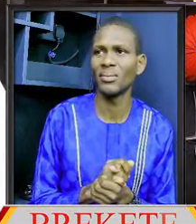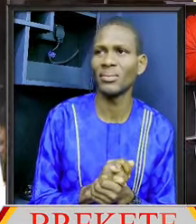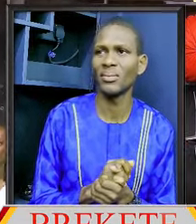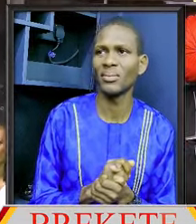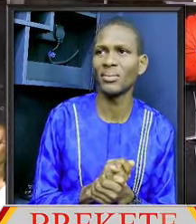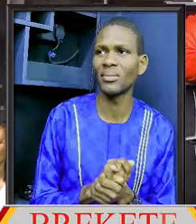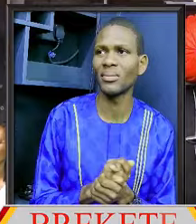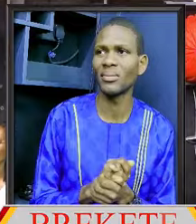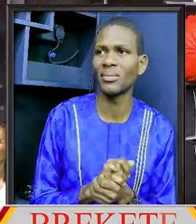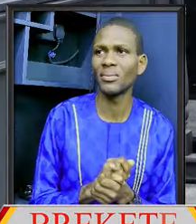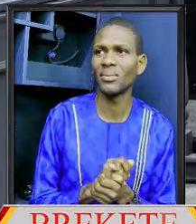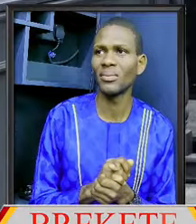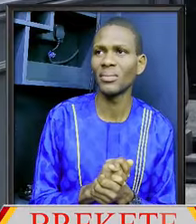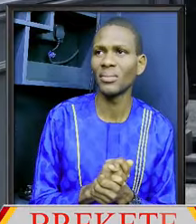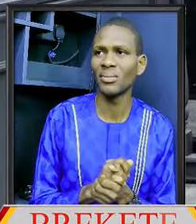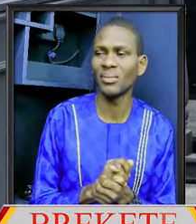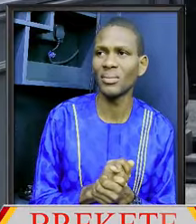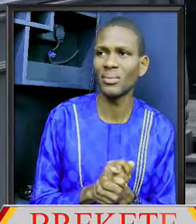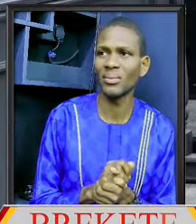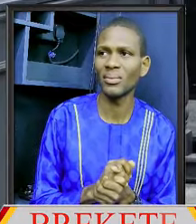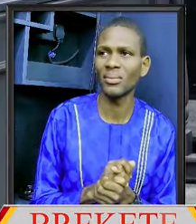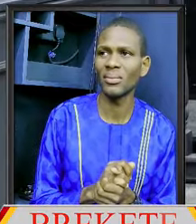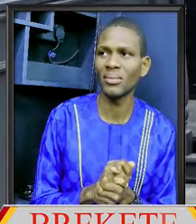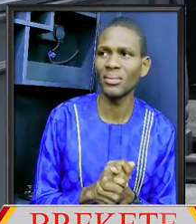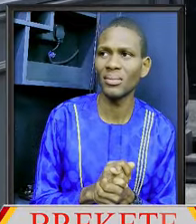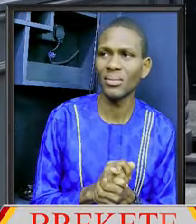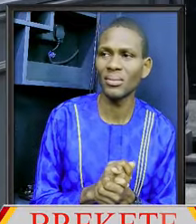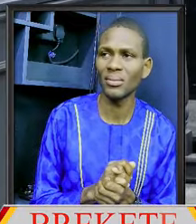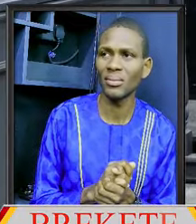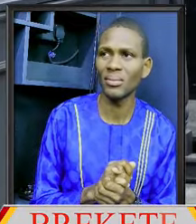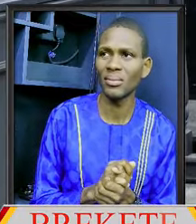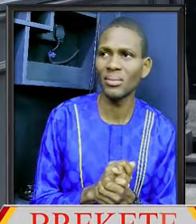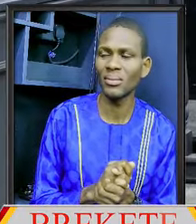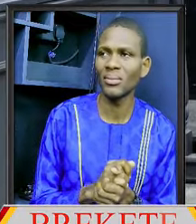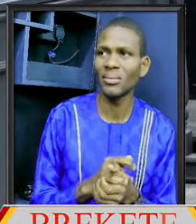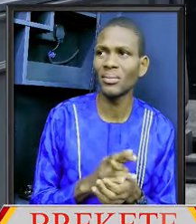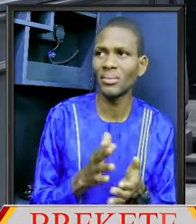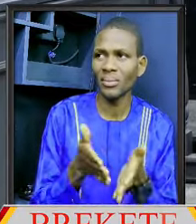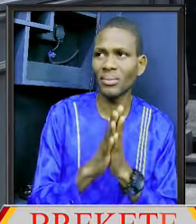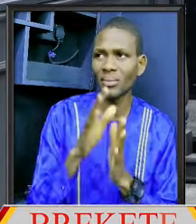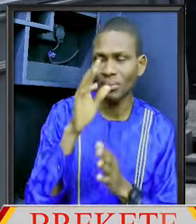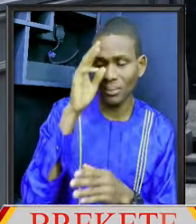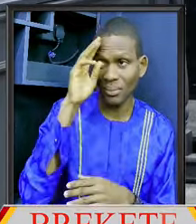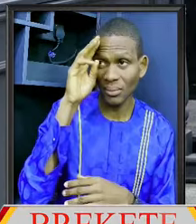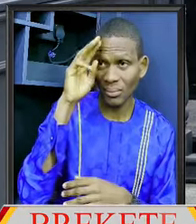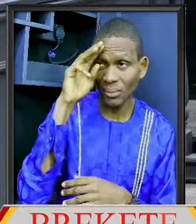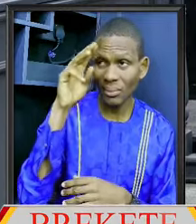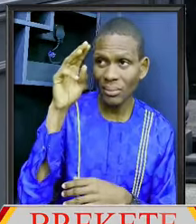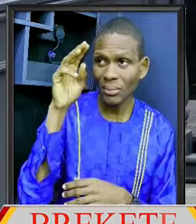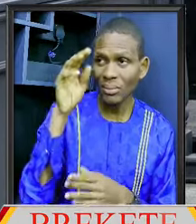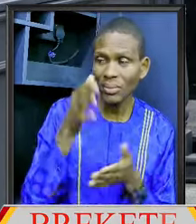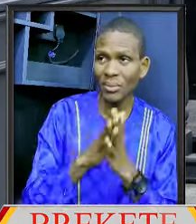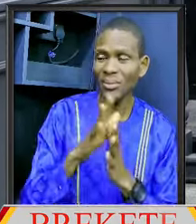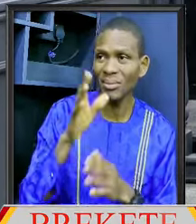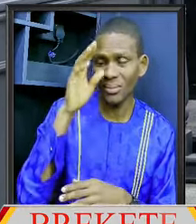Quickly, let's, I want to go perform ablution. Quickly. Ask him.